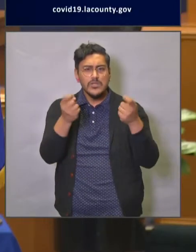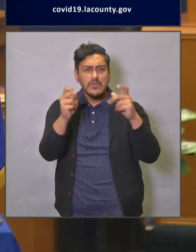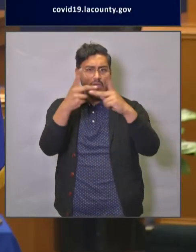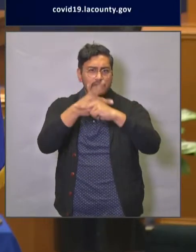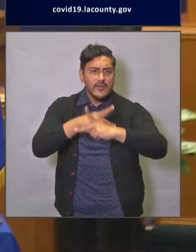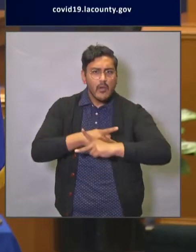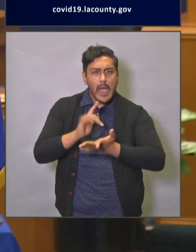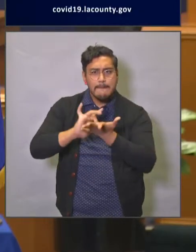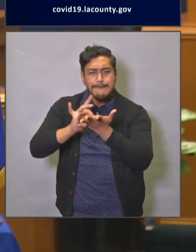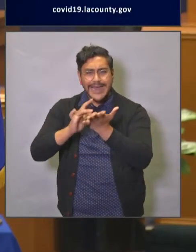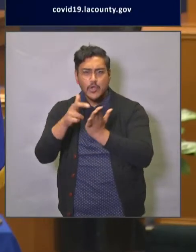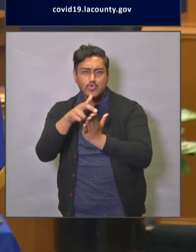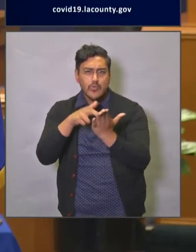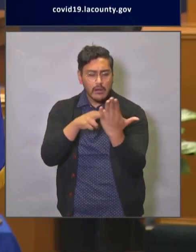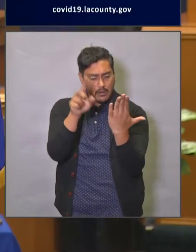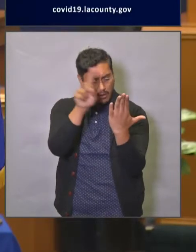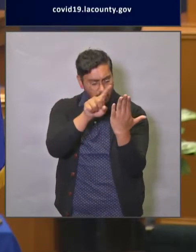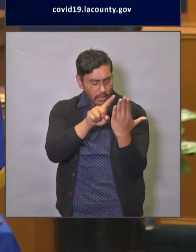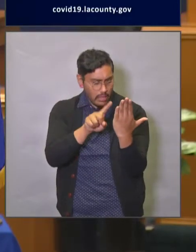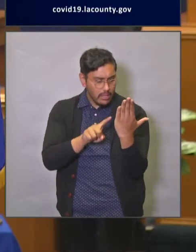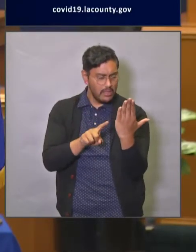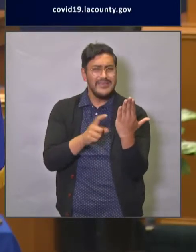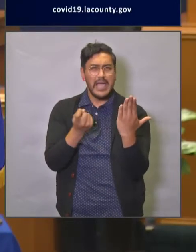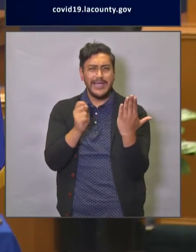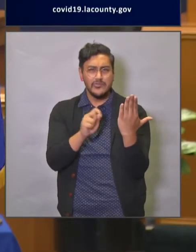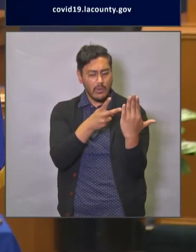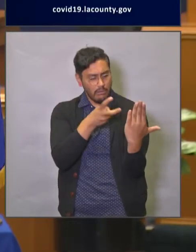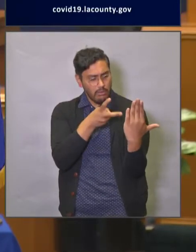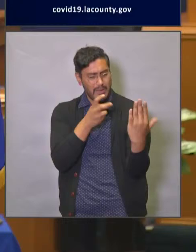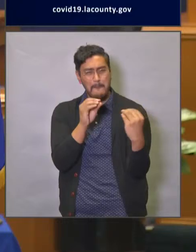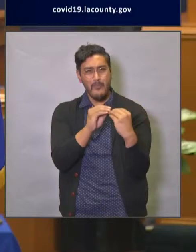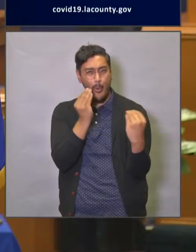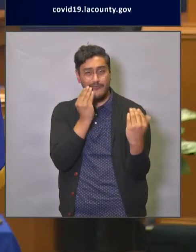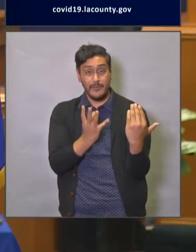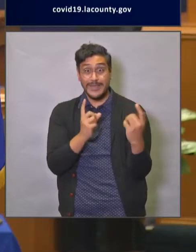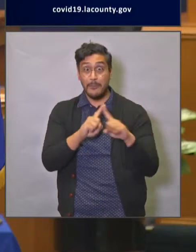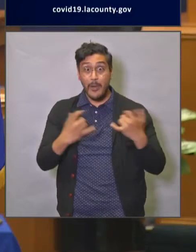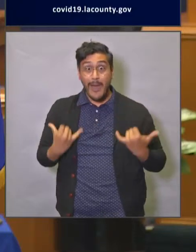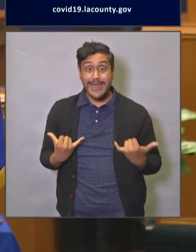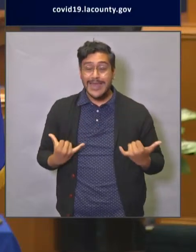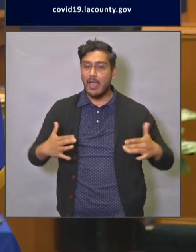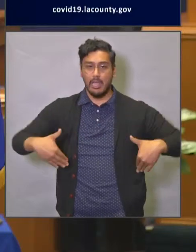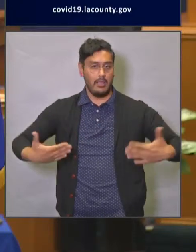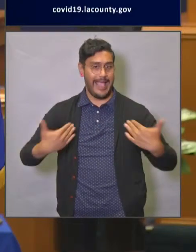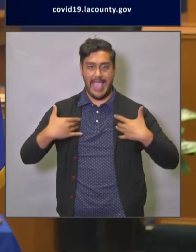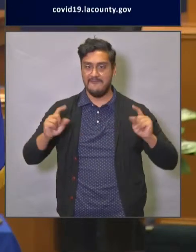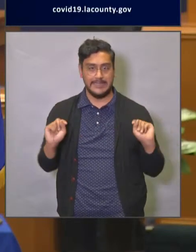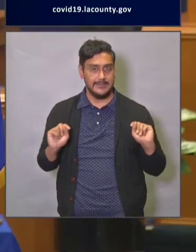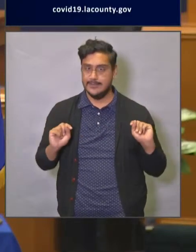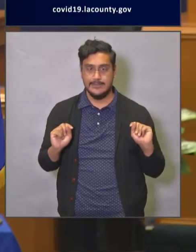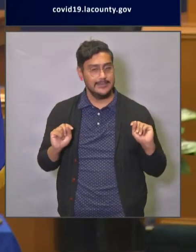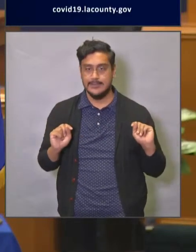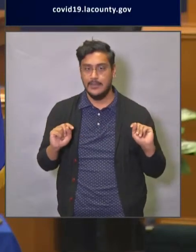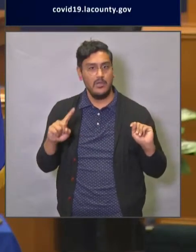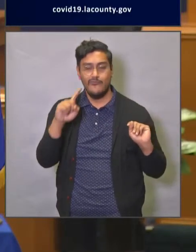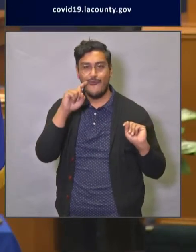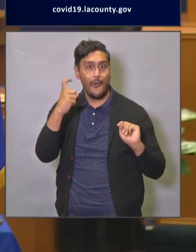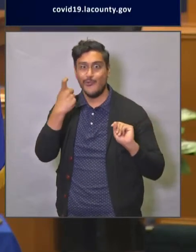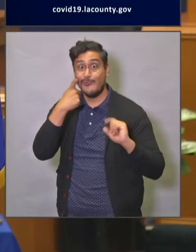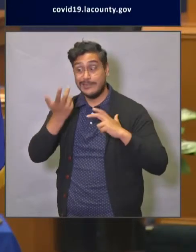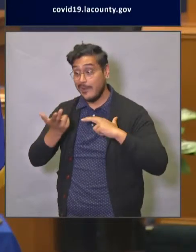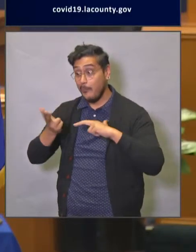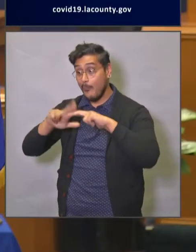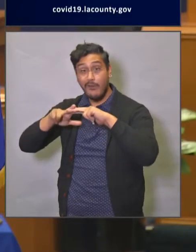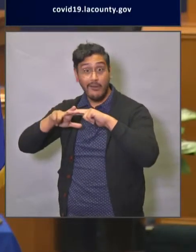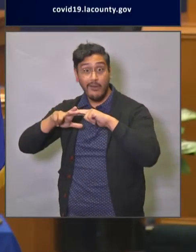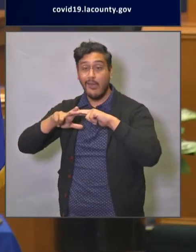review and be able to get a lot of additional information, but I don't have it at this point. for the recent spike